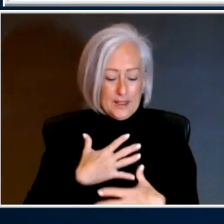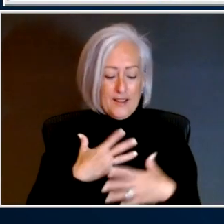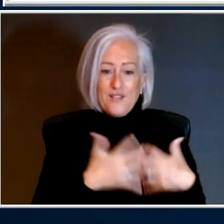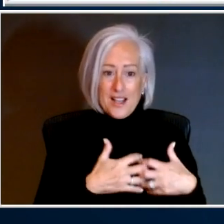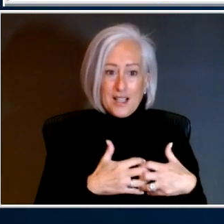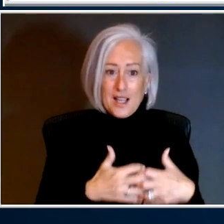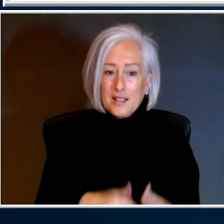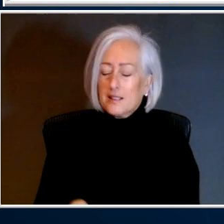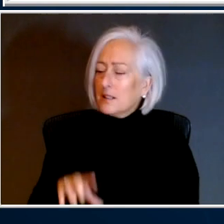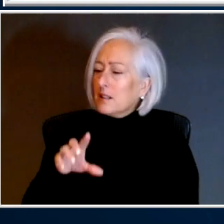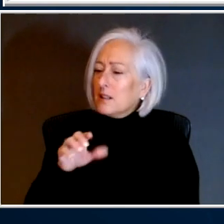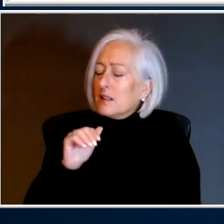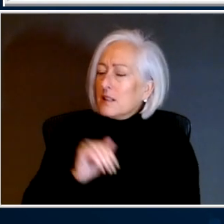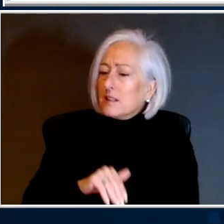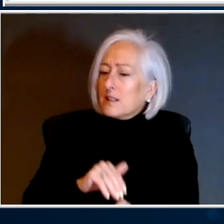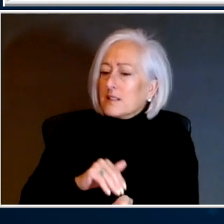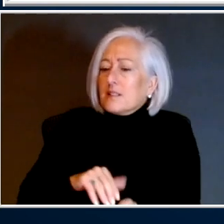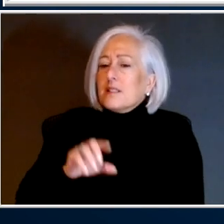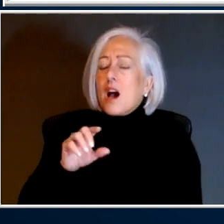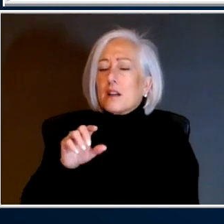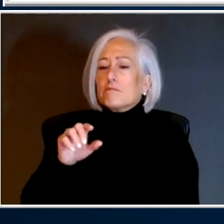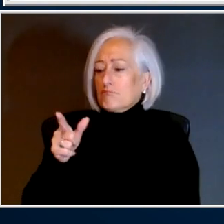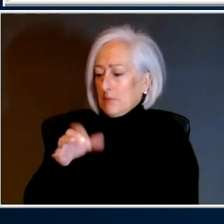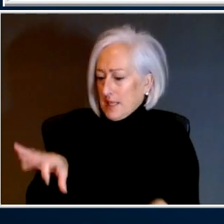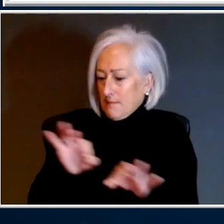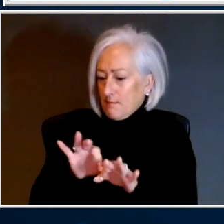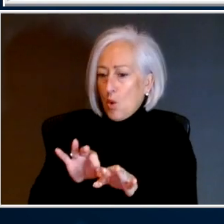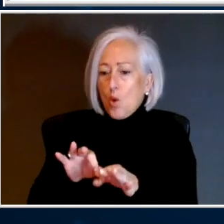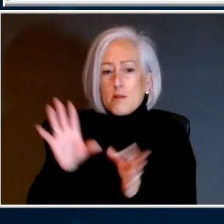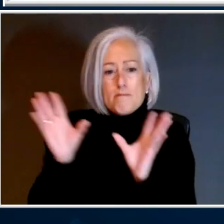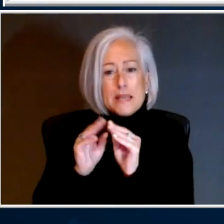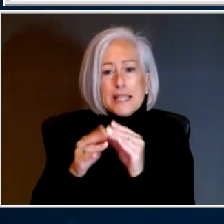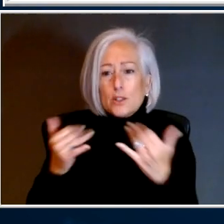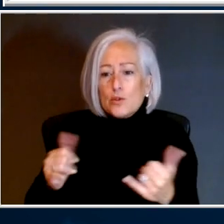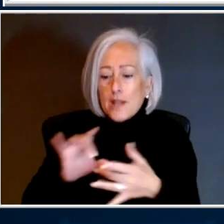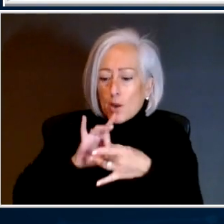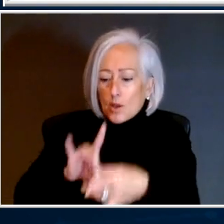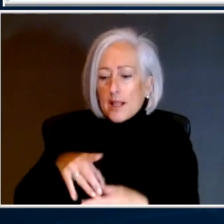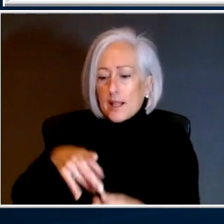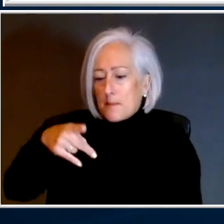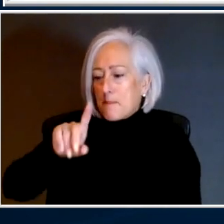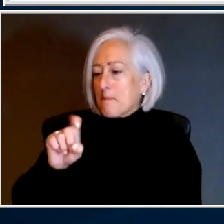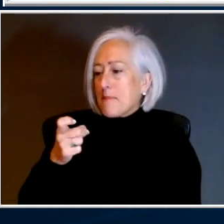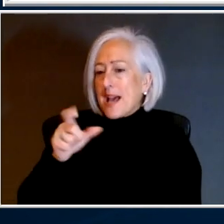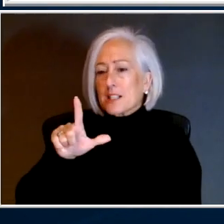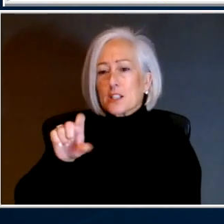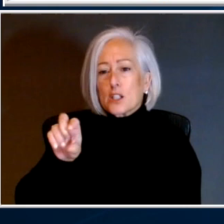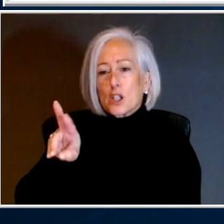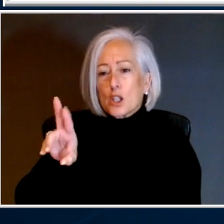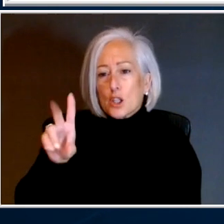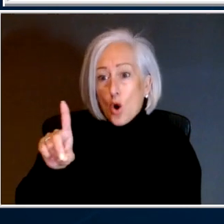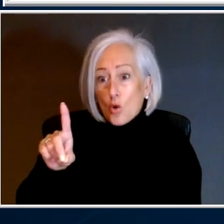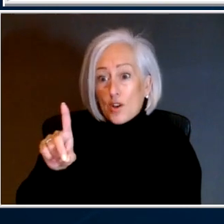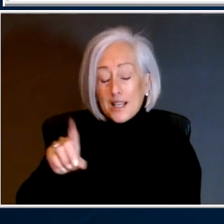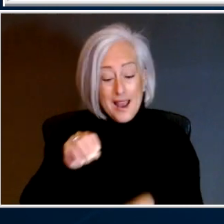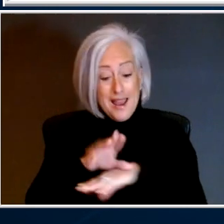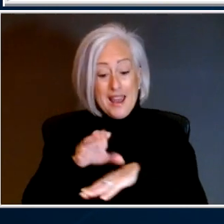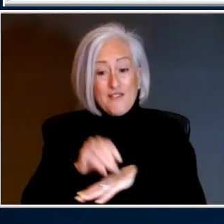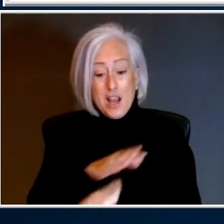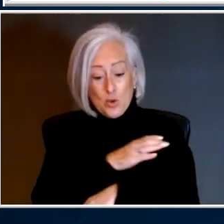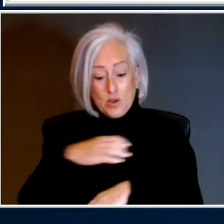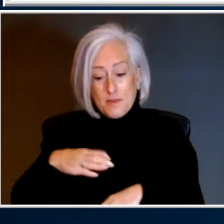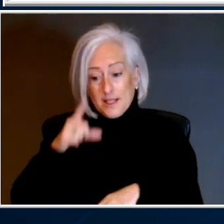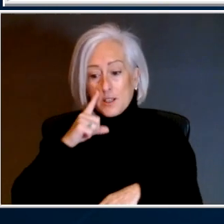today about Paxlovid, the pill for high-risk COVID patients. An FDA advisory committee will vote on whether it should get full